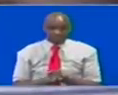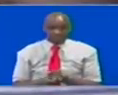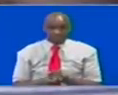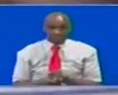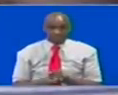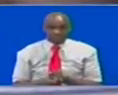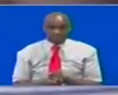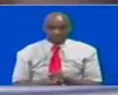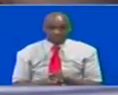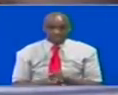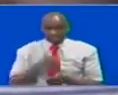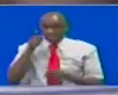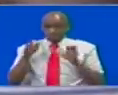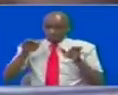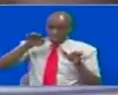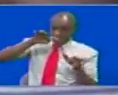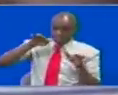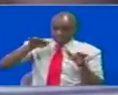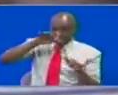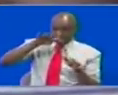You know, it was bending.